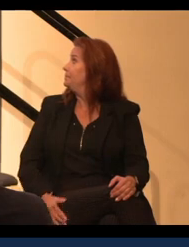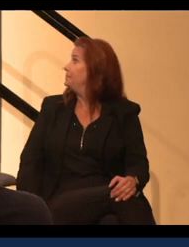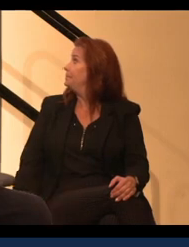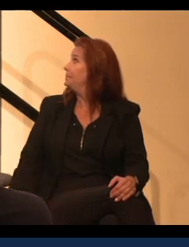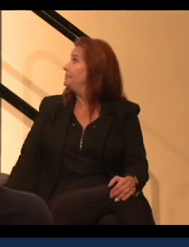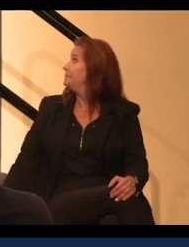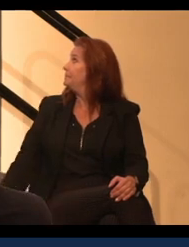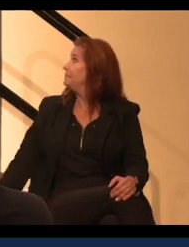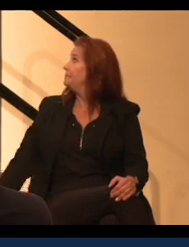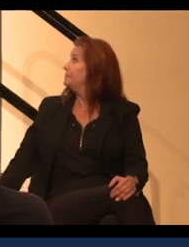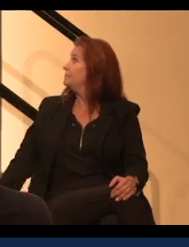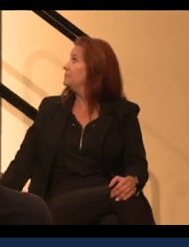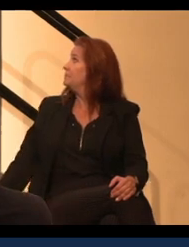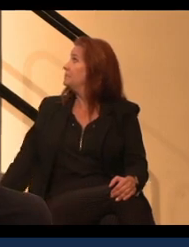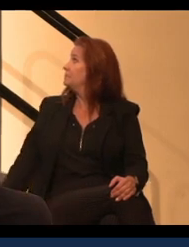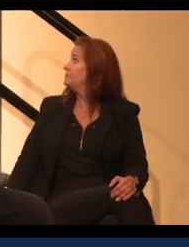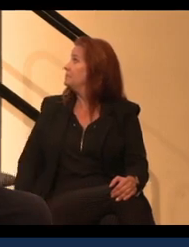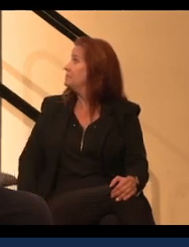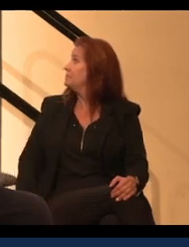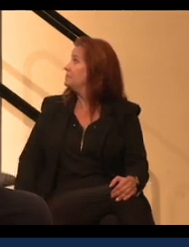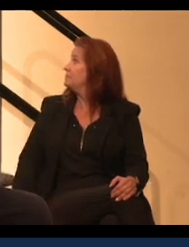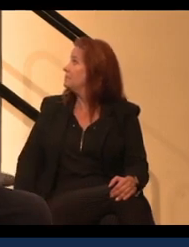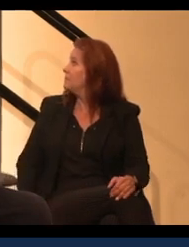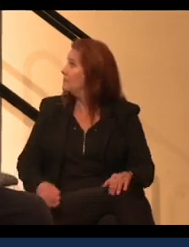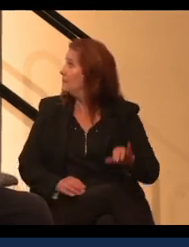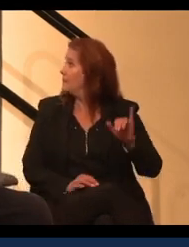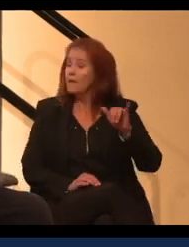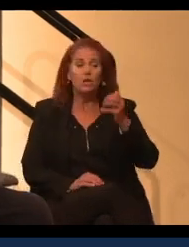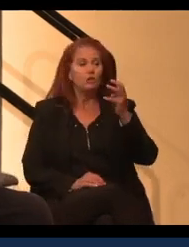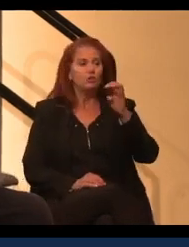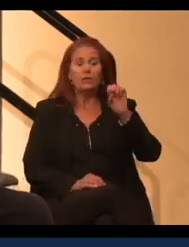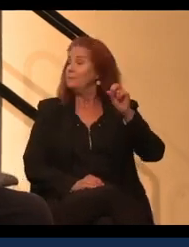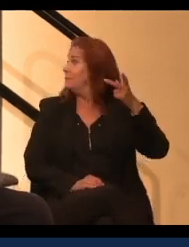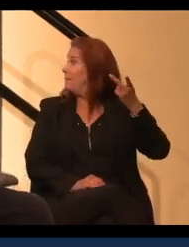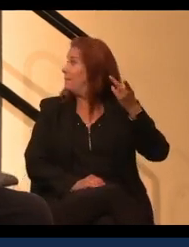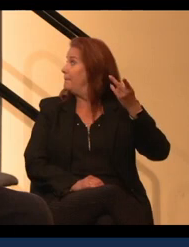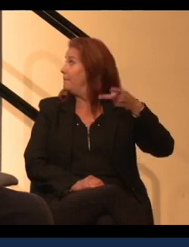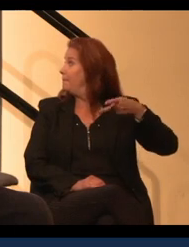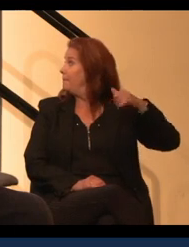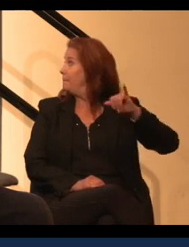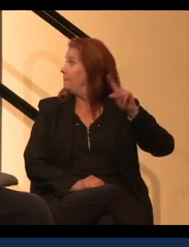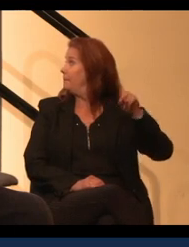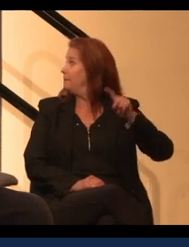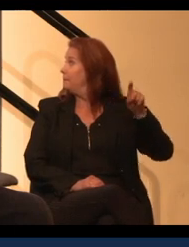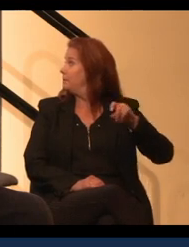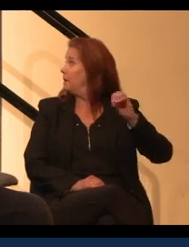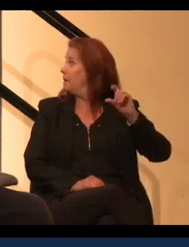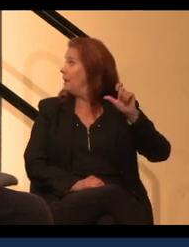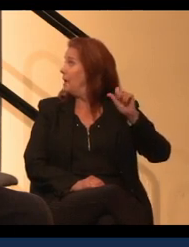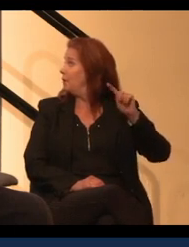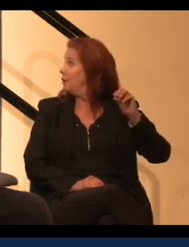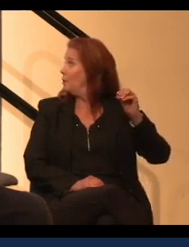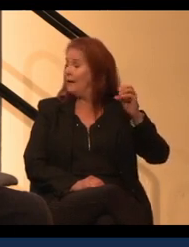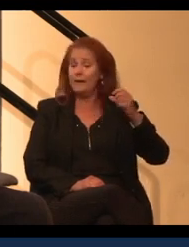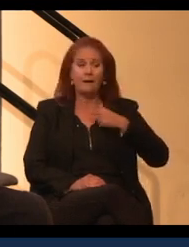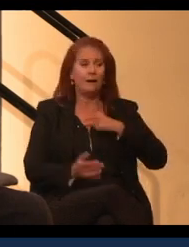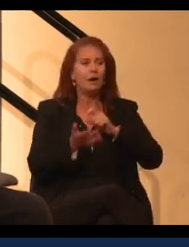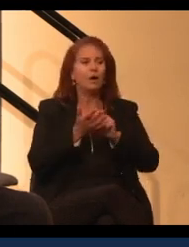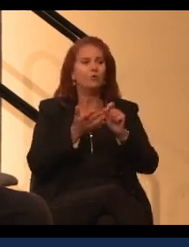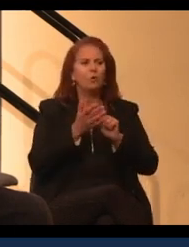So James Pizzolatto and I were writing a piece for Change magazine and thinking about what does this mean for